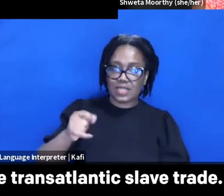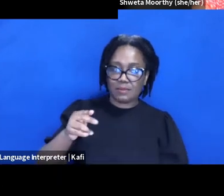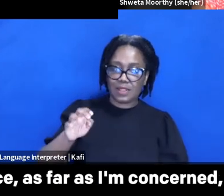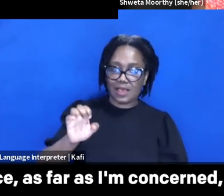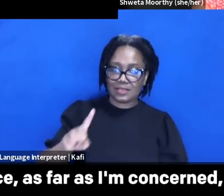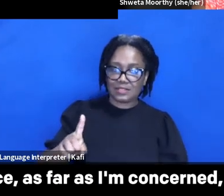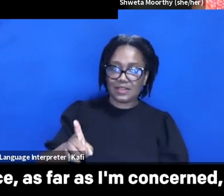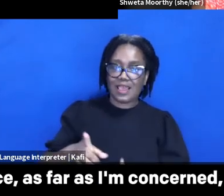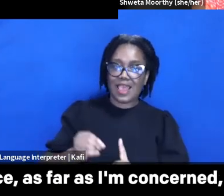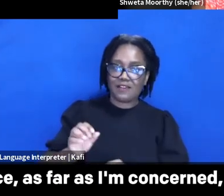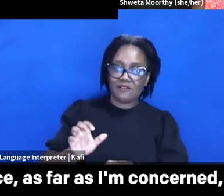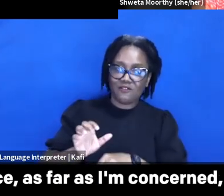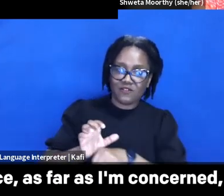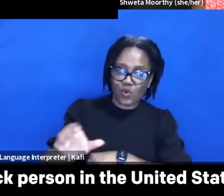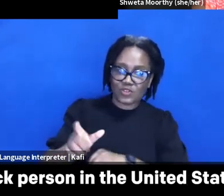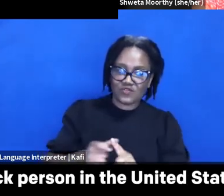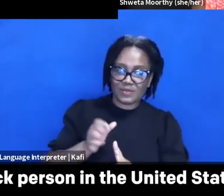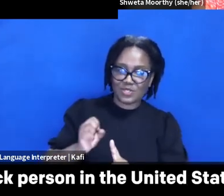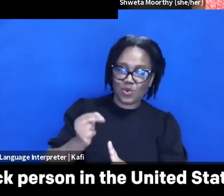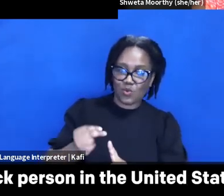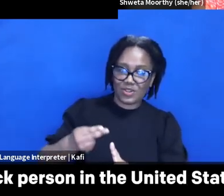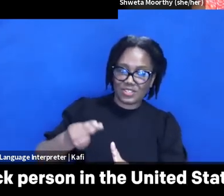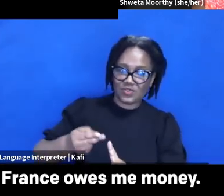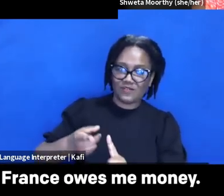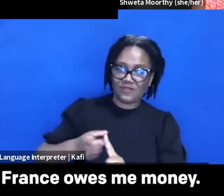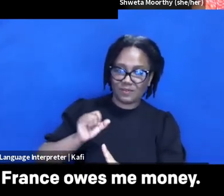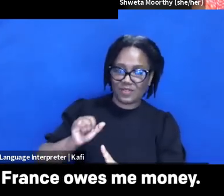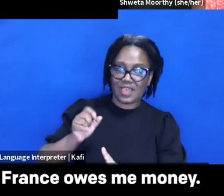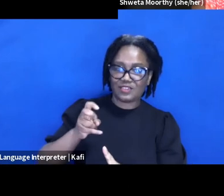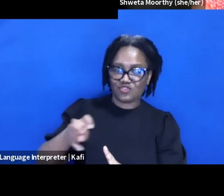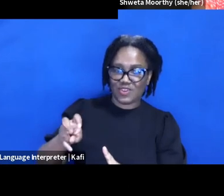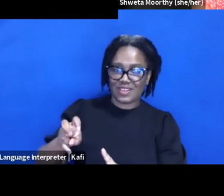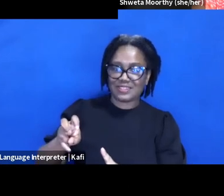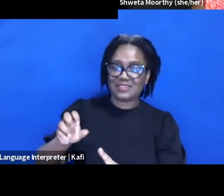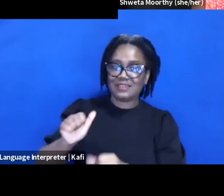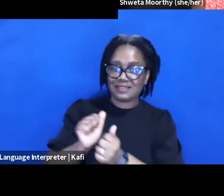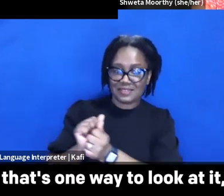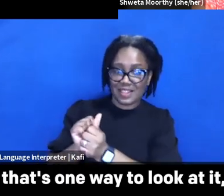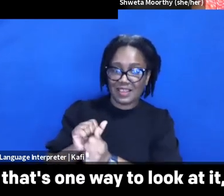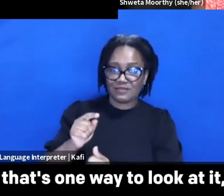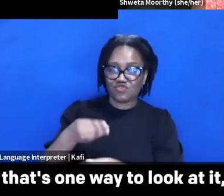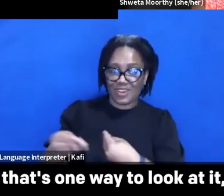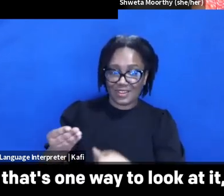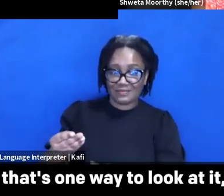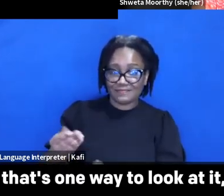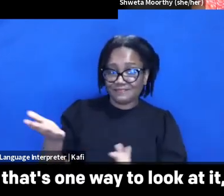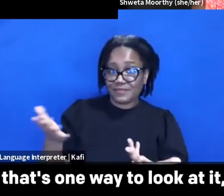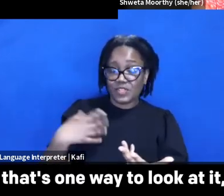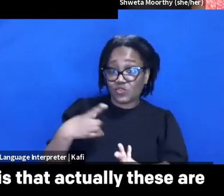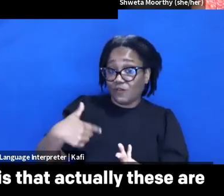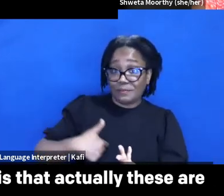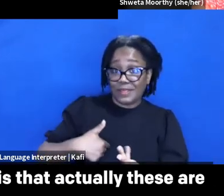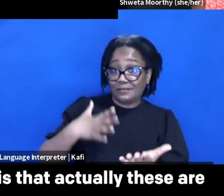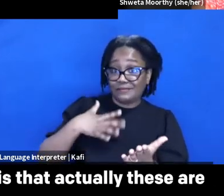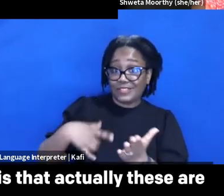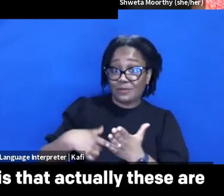trade. France, as far as I'm concerned, as a Black person in the United States, France owes me money. So that's one way to look at it,